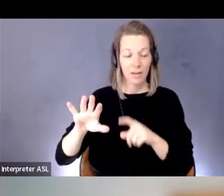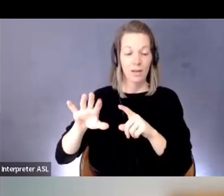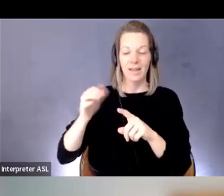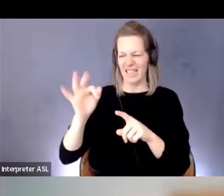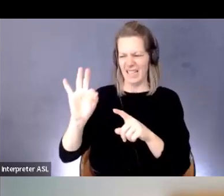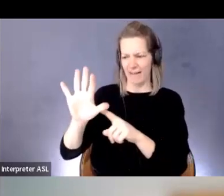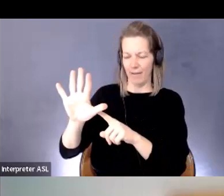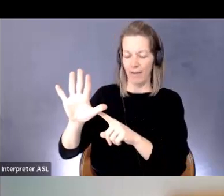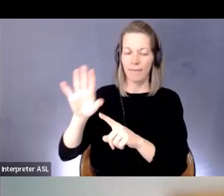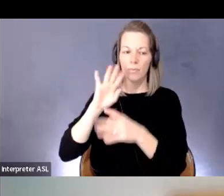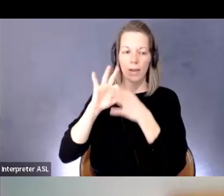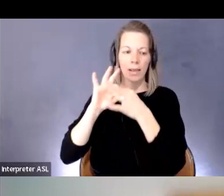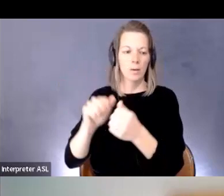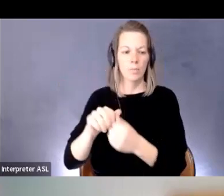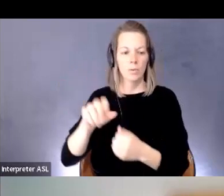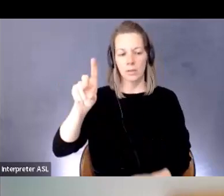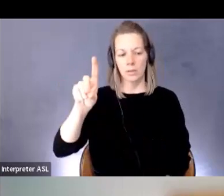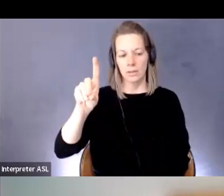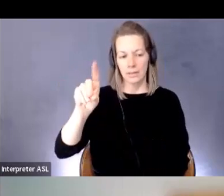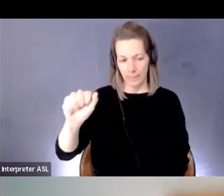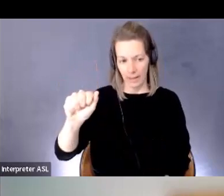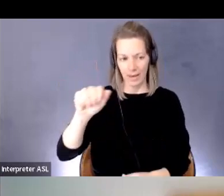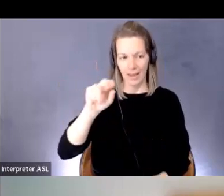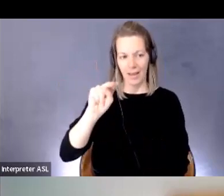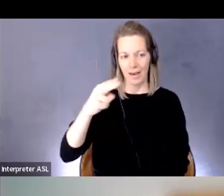survey on disability, the NHISD.